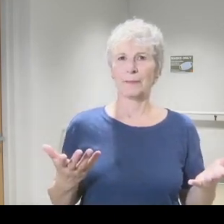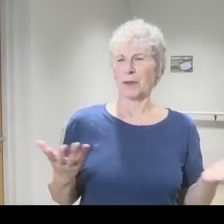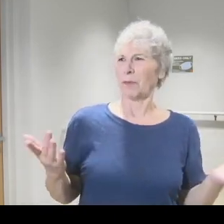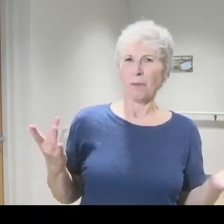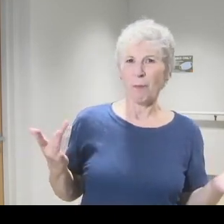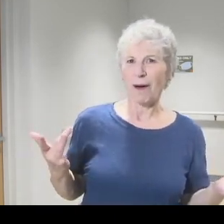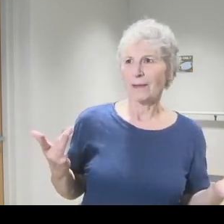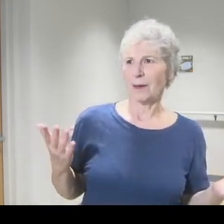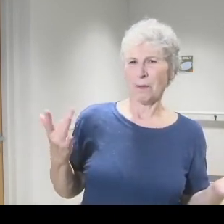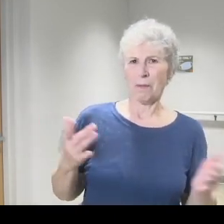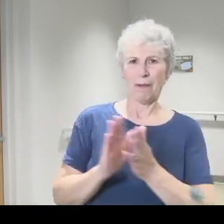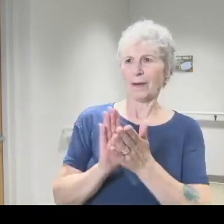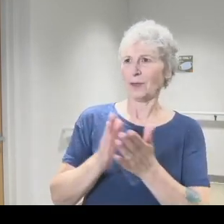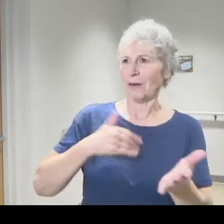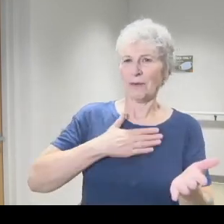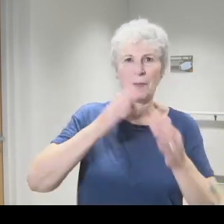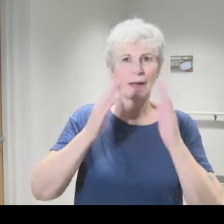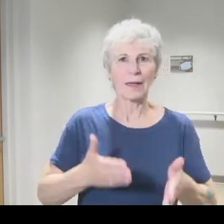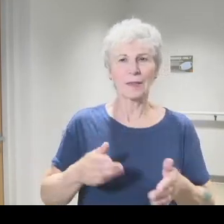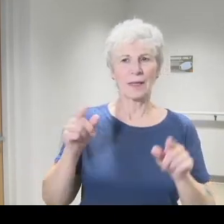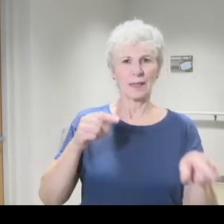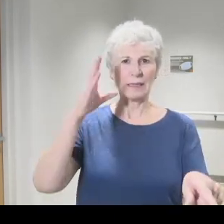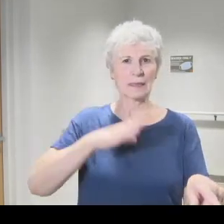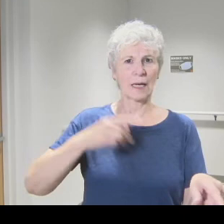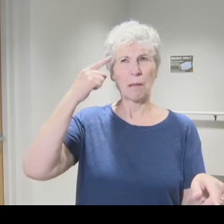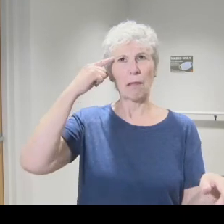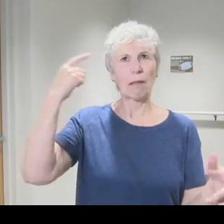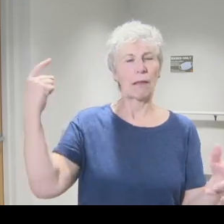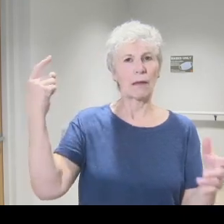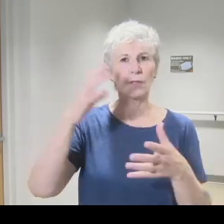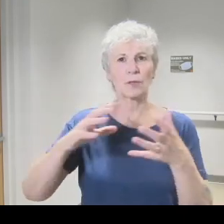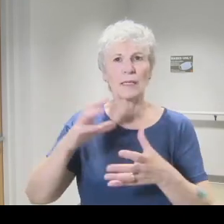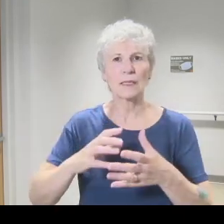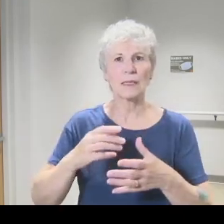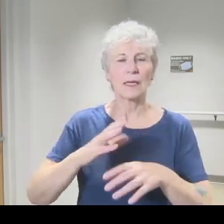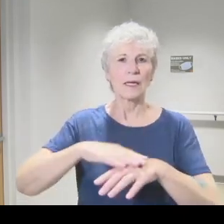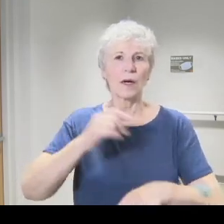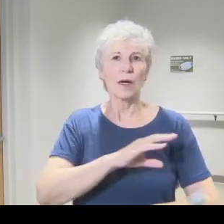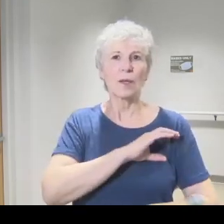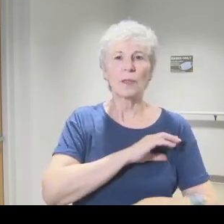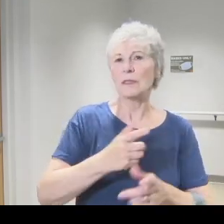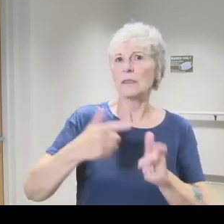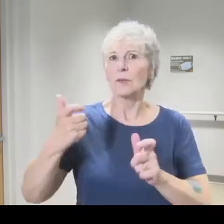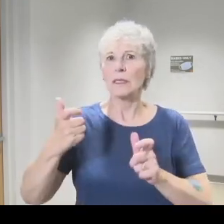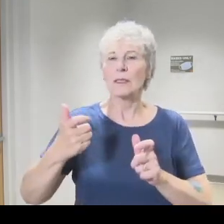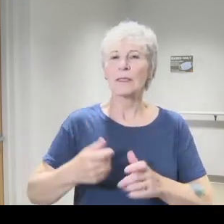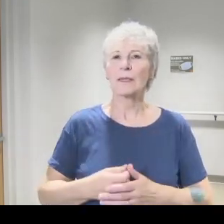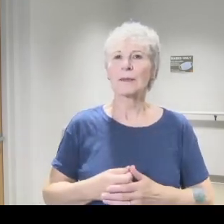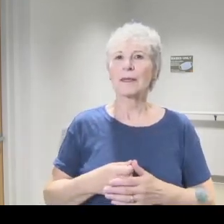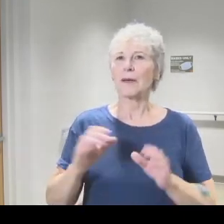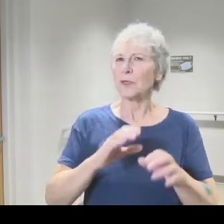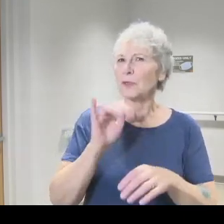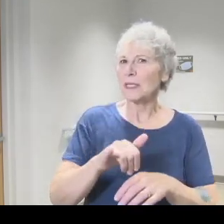What is going on? This guy is mental. Call the police, quick. If you did this